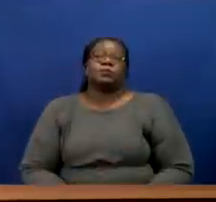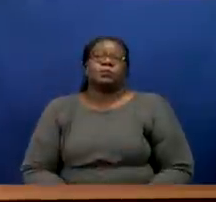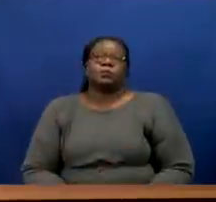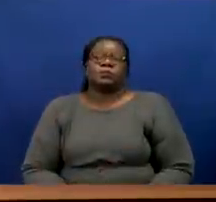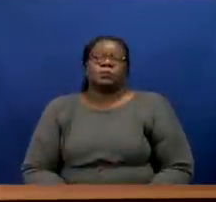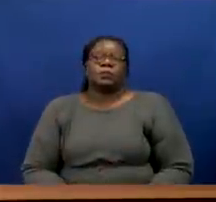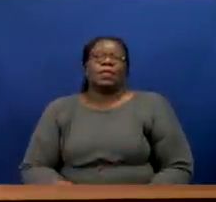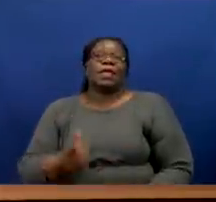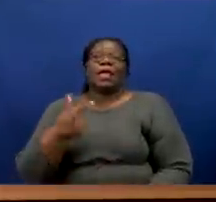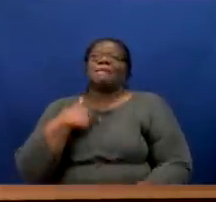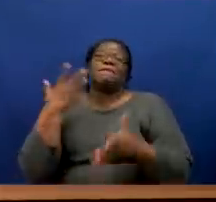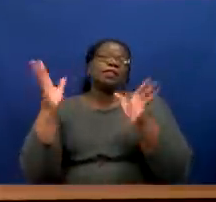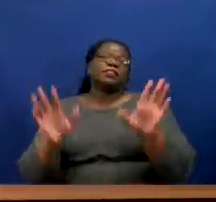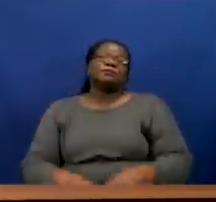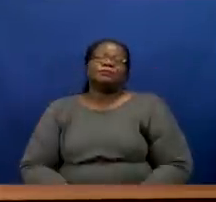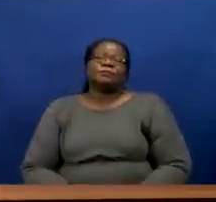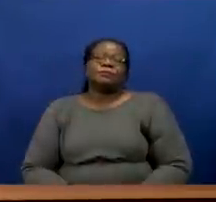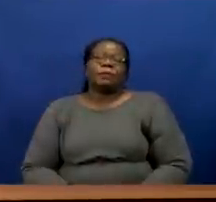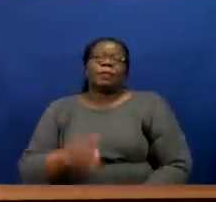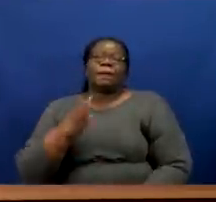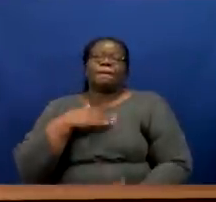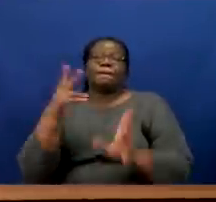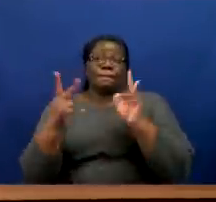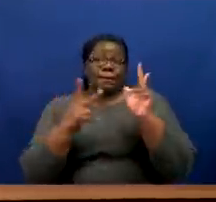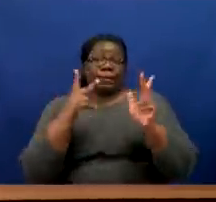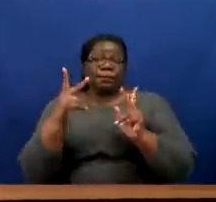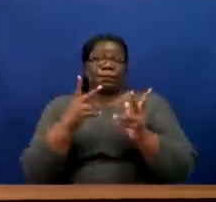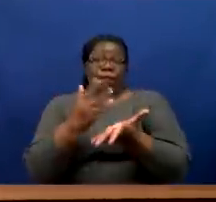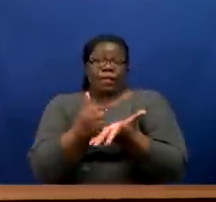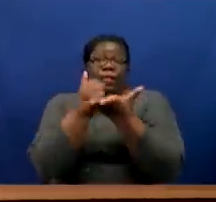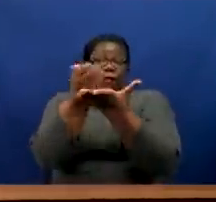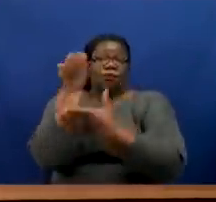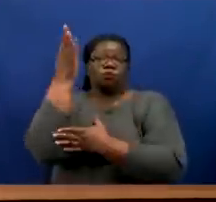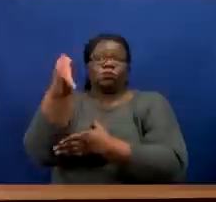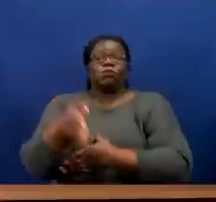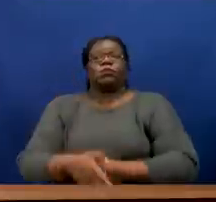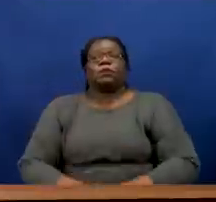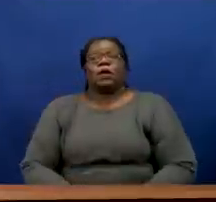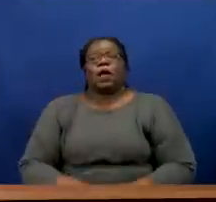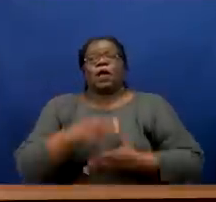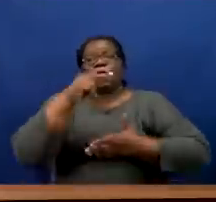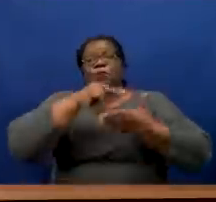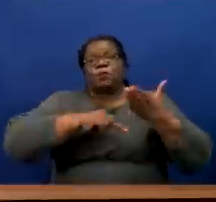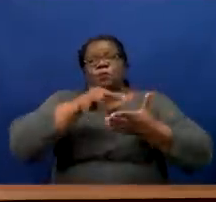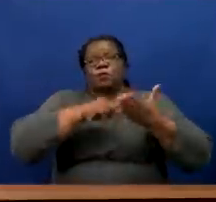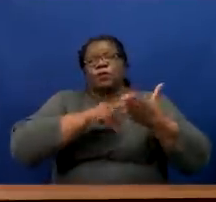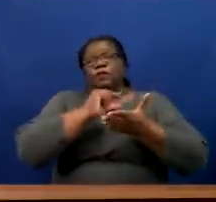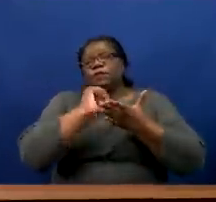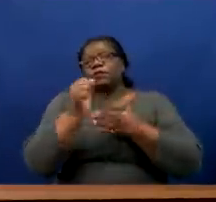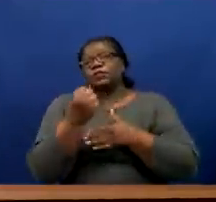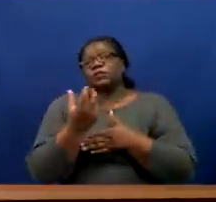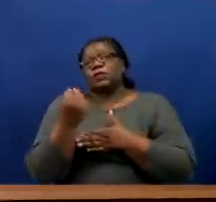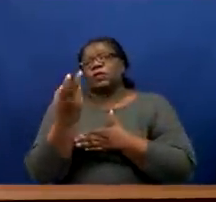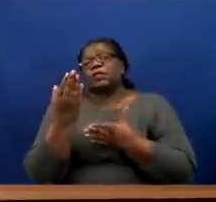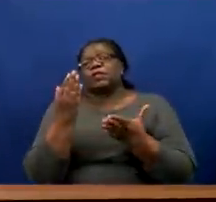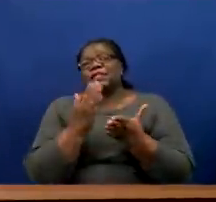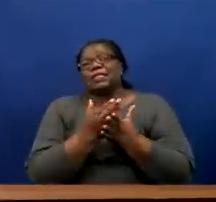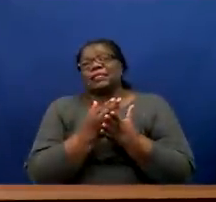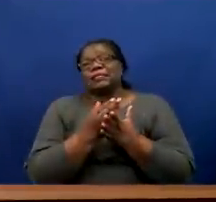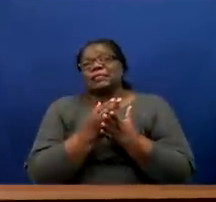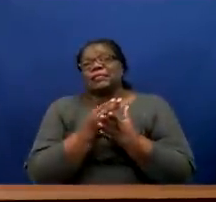Yeah. I'm done. My people will be helped. I read verse 12, and then I stopped